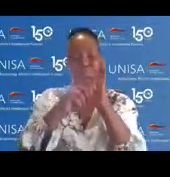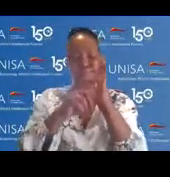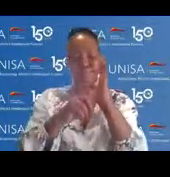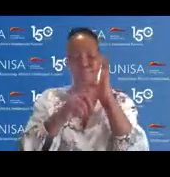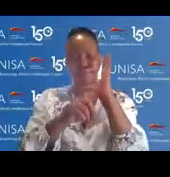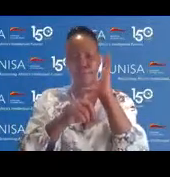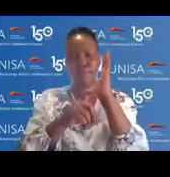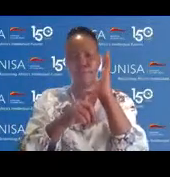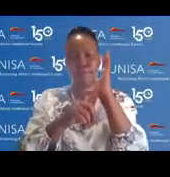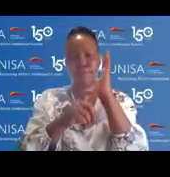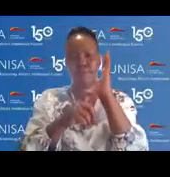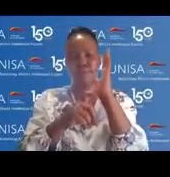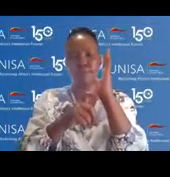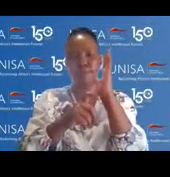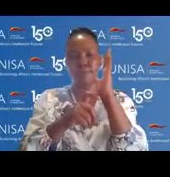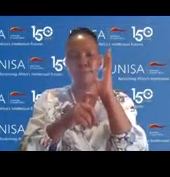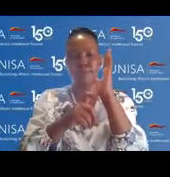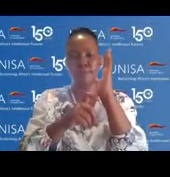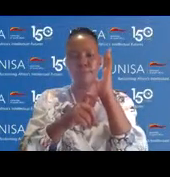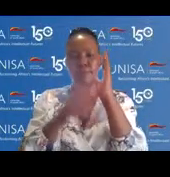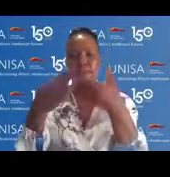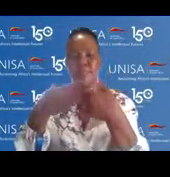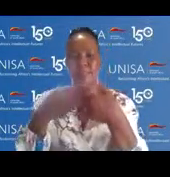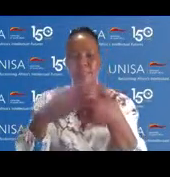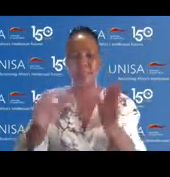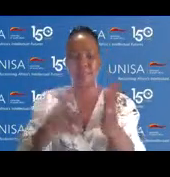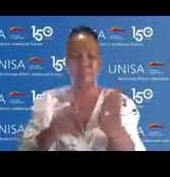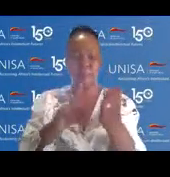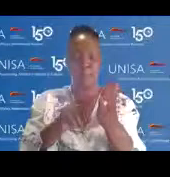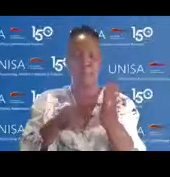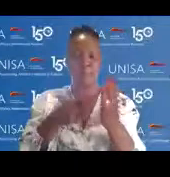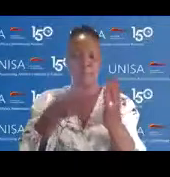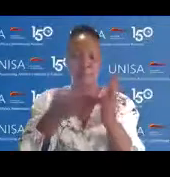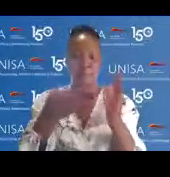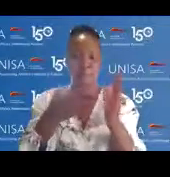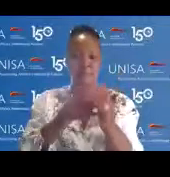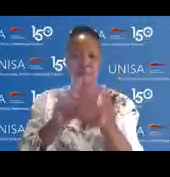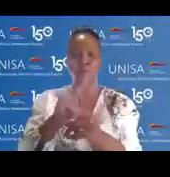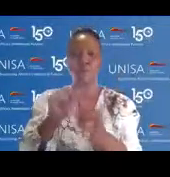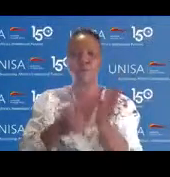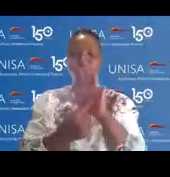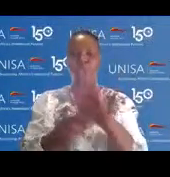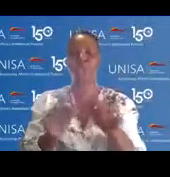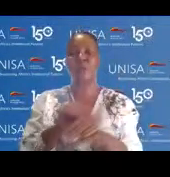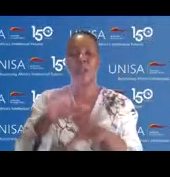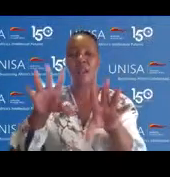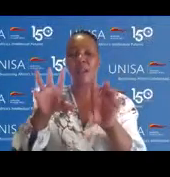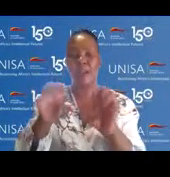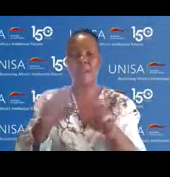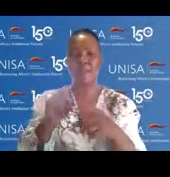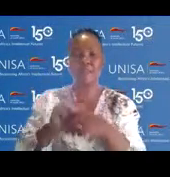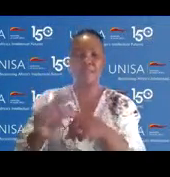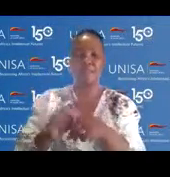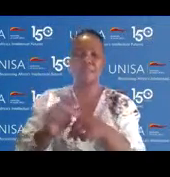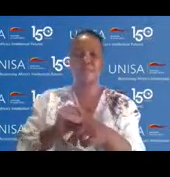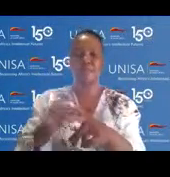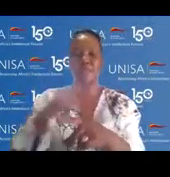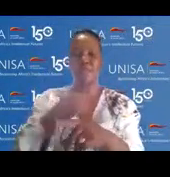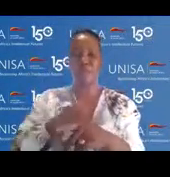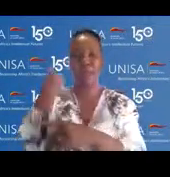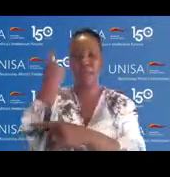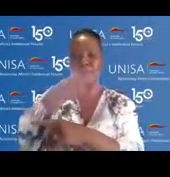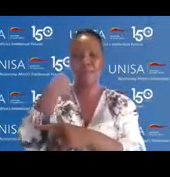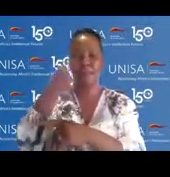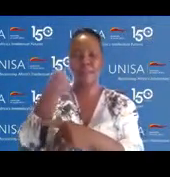And then the start button comes up. So yeah, this is kind of what we're showing you in the exam training. Wow, there you can just see my face. So it means the camera